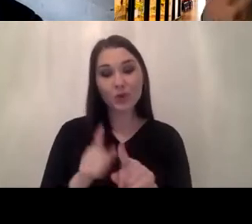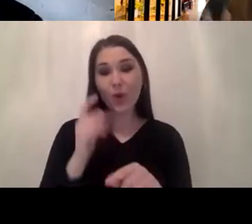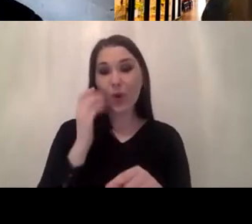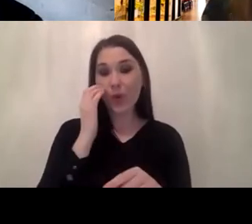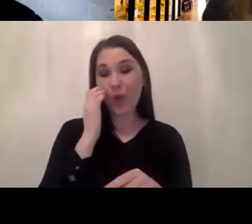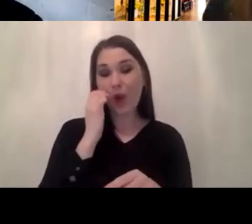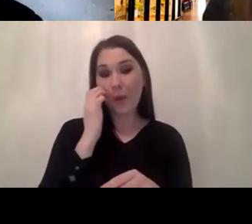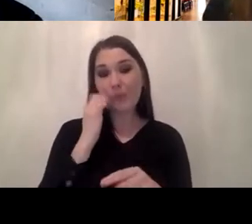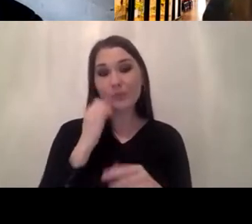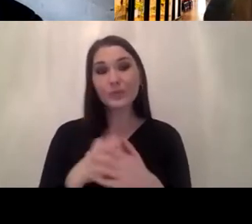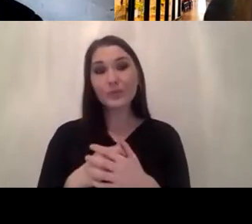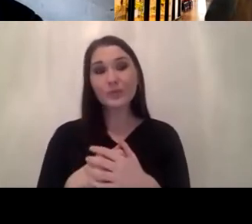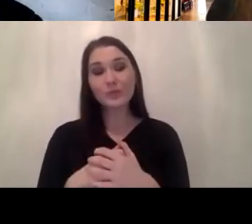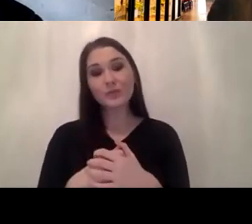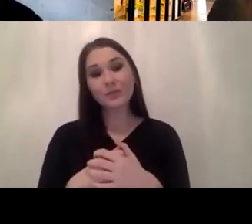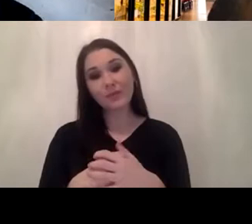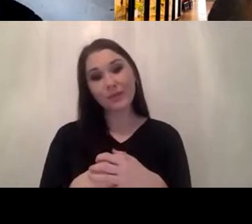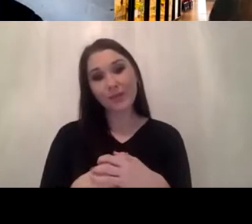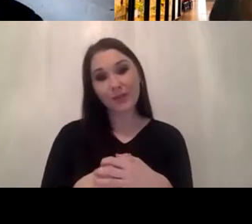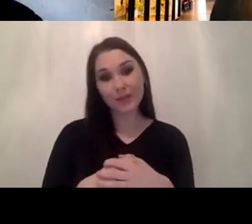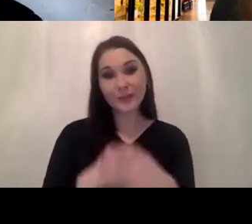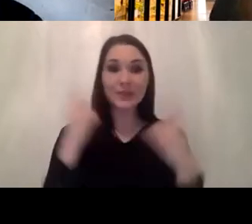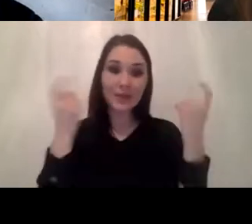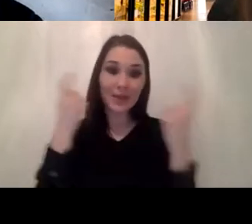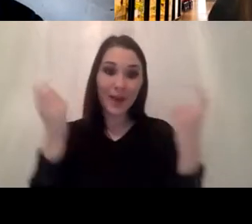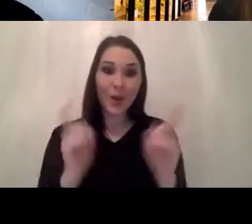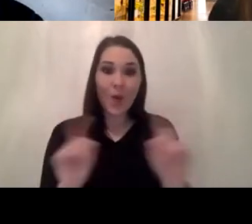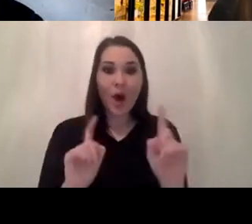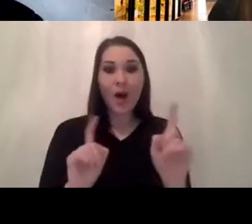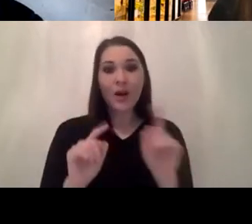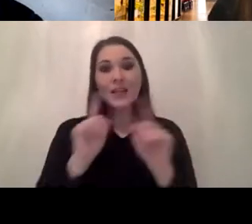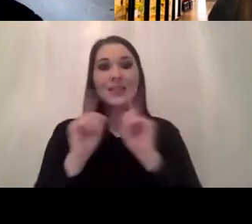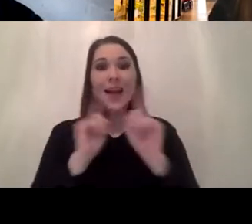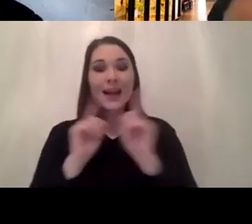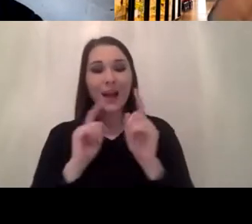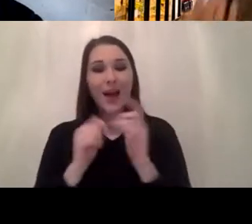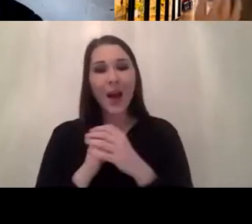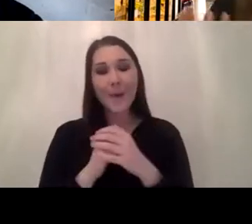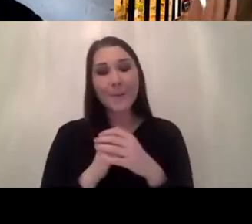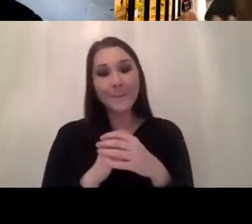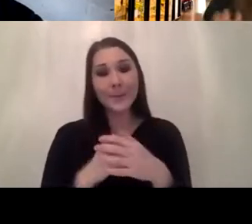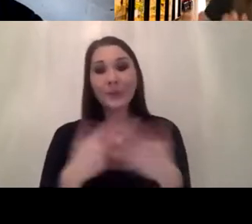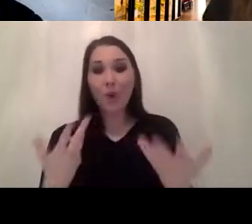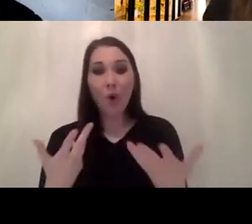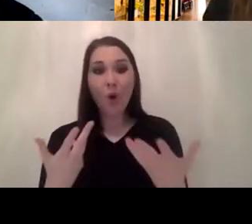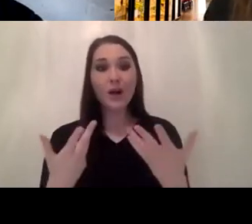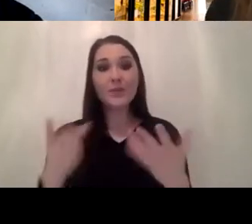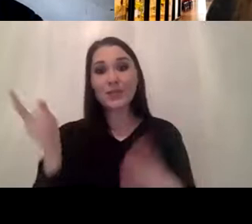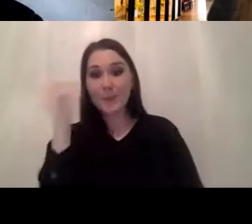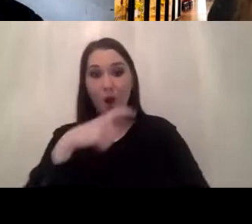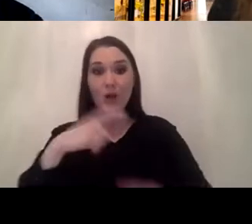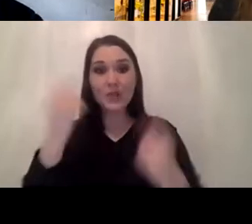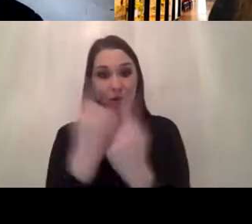know, what are the, you know, the data points, or, you know, the the notion of smart products,